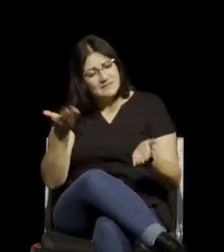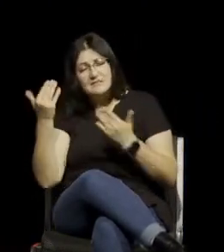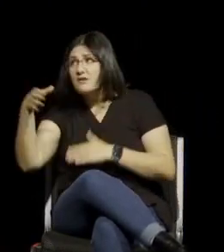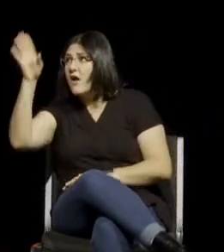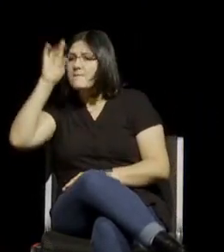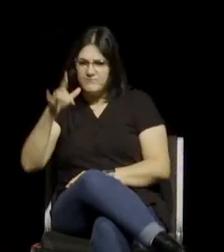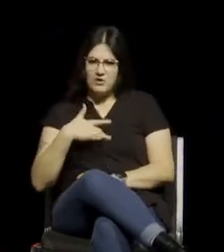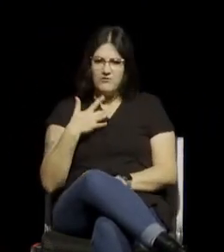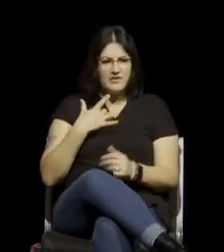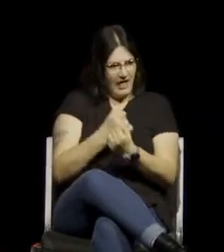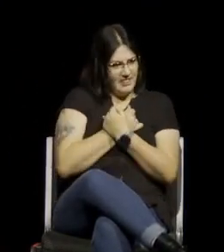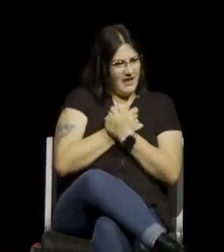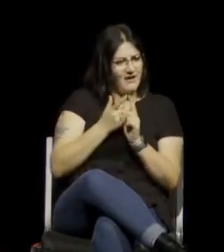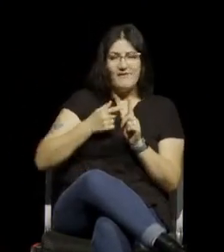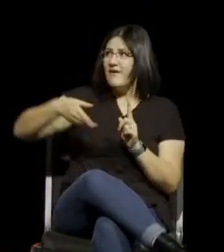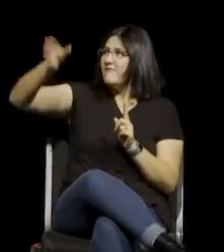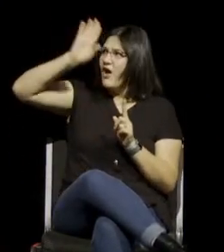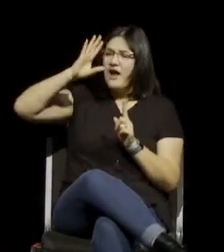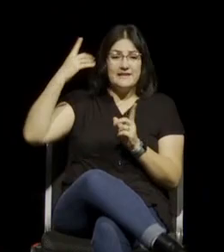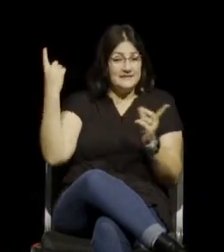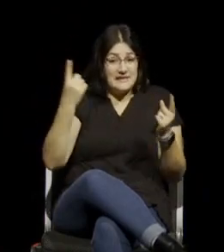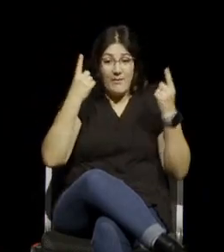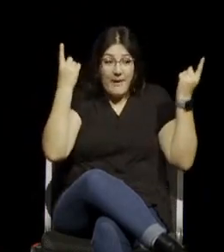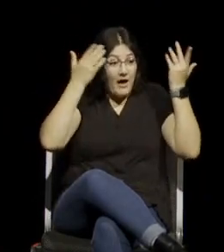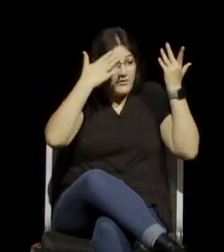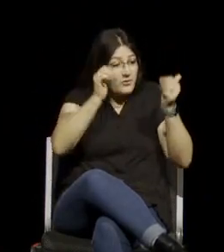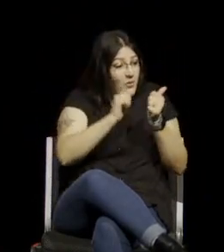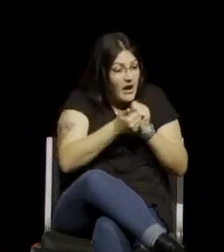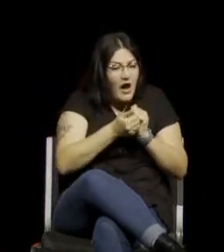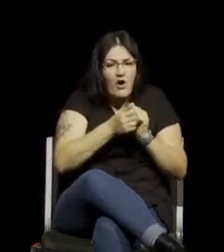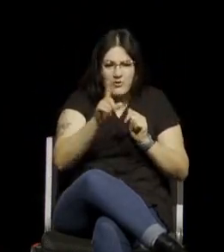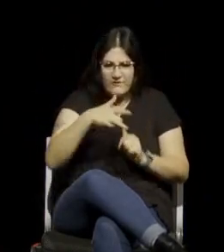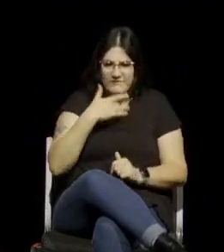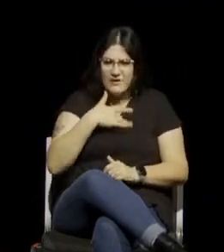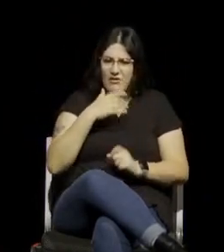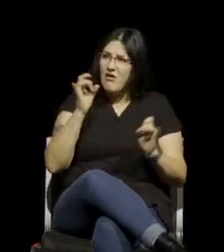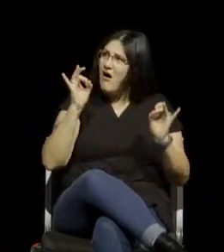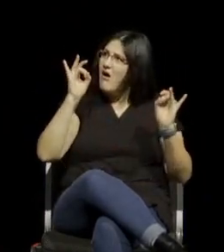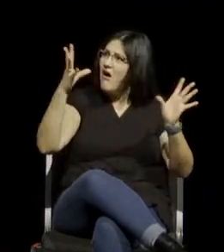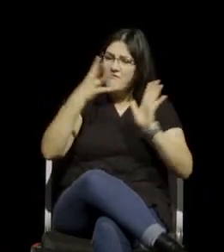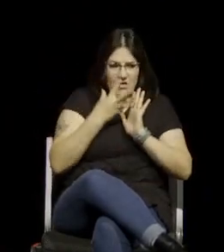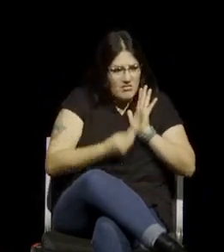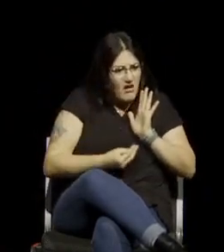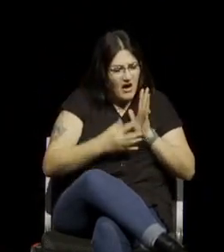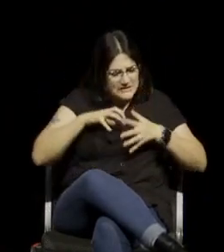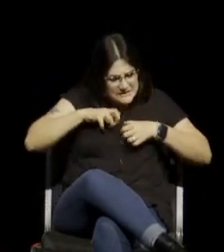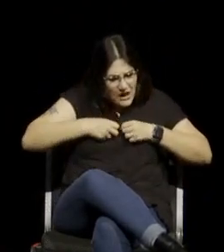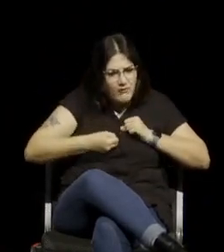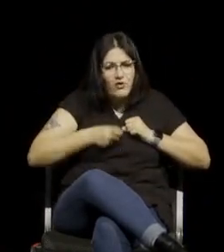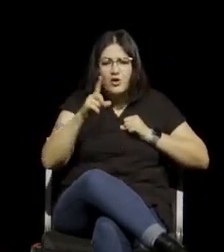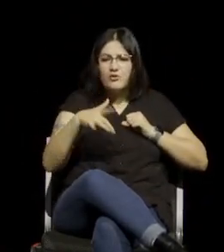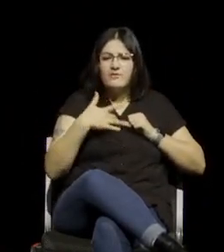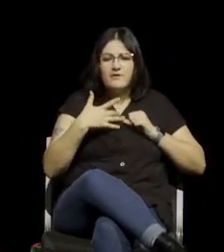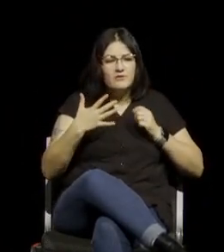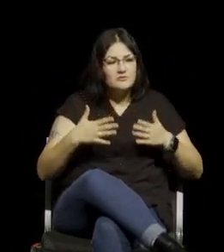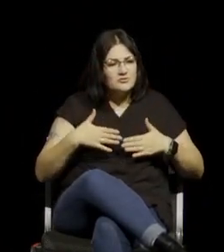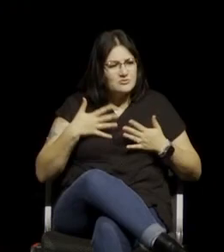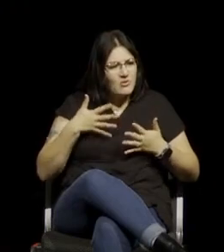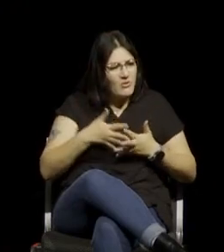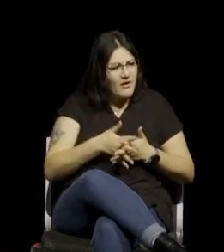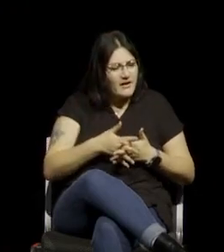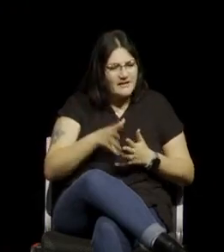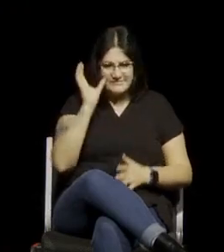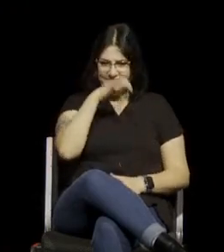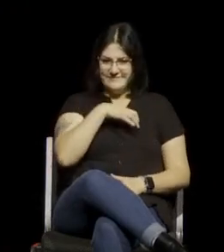you feel the love of Christ, and somehow, some way, in the midst of great loss or in pain or in suffering, you feel joy.